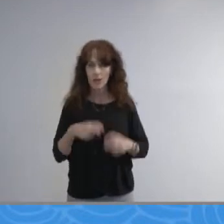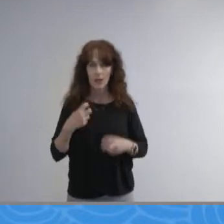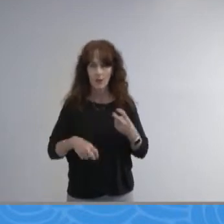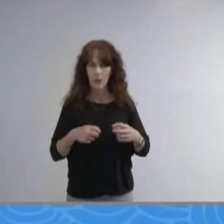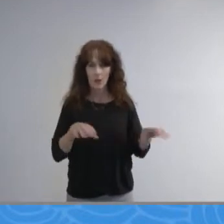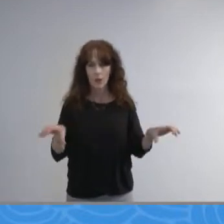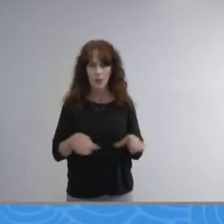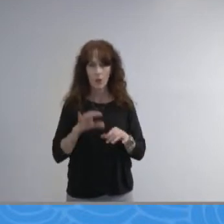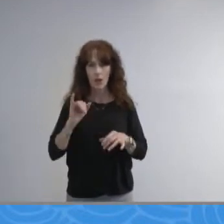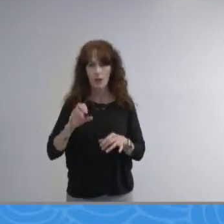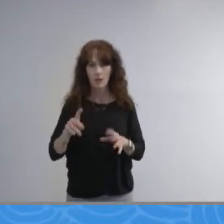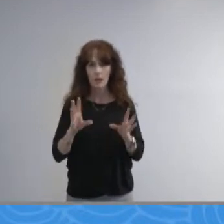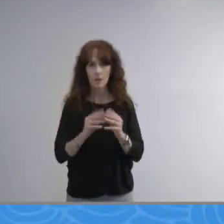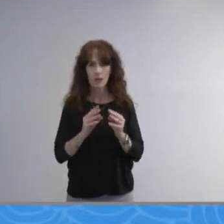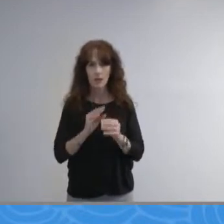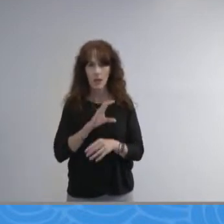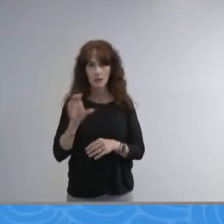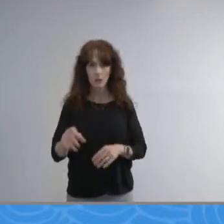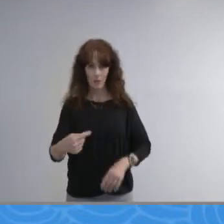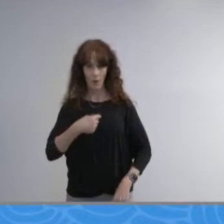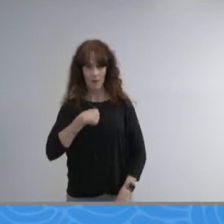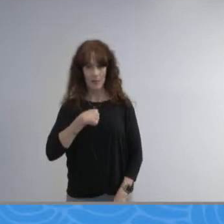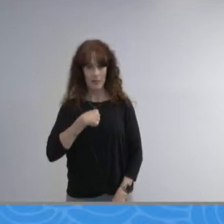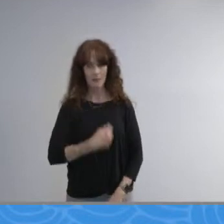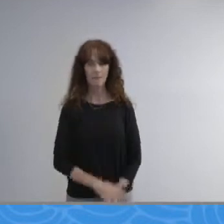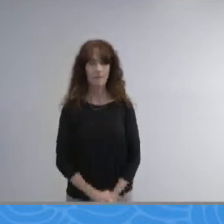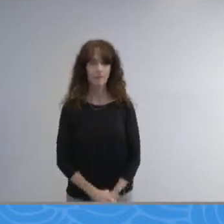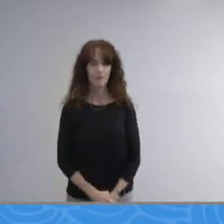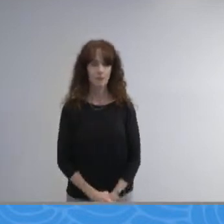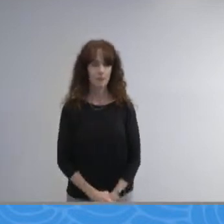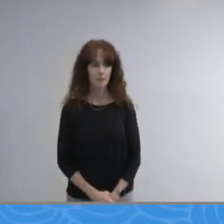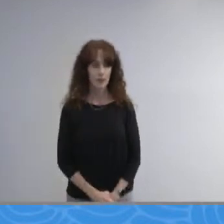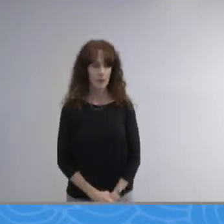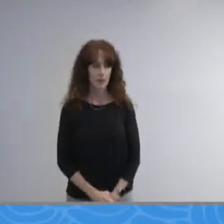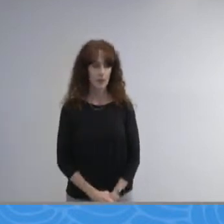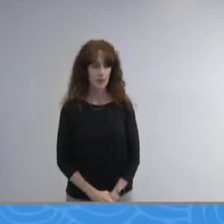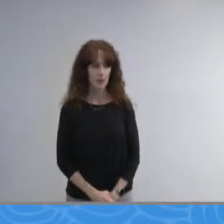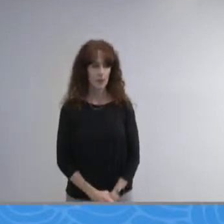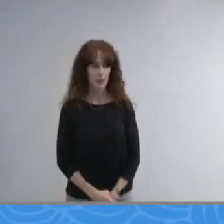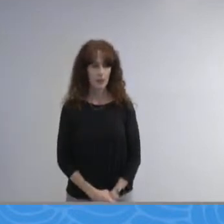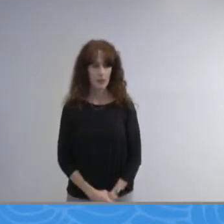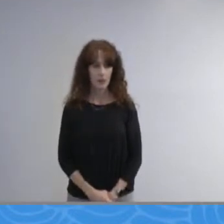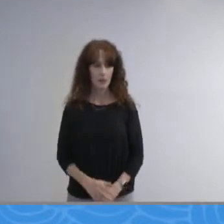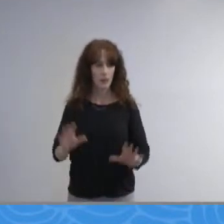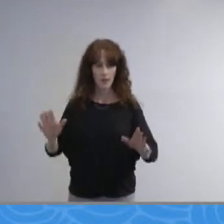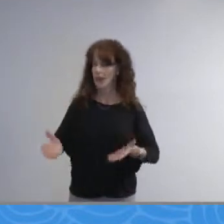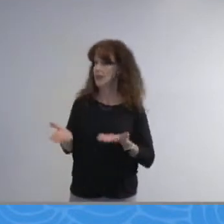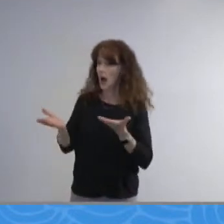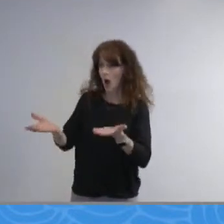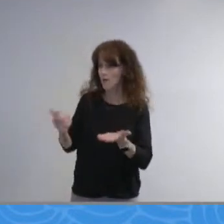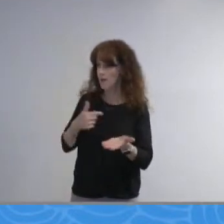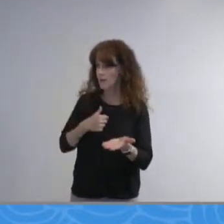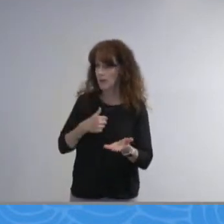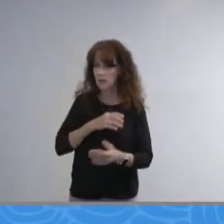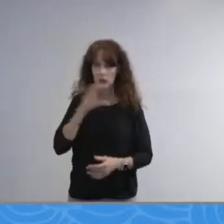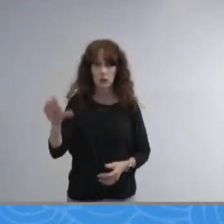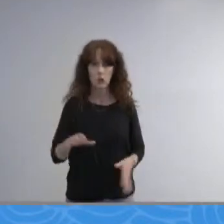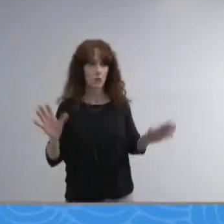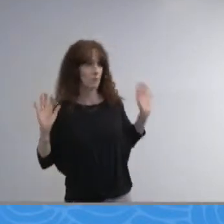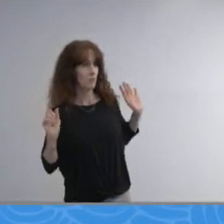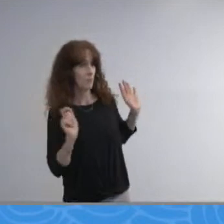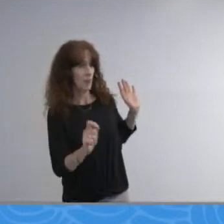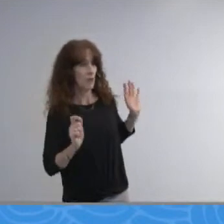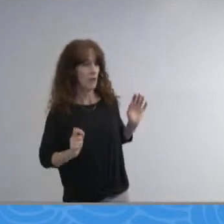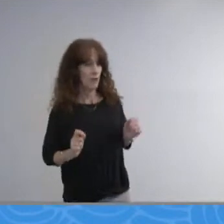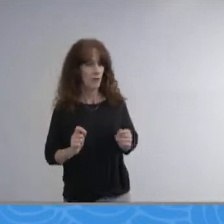to do IEP meetings on Zoom for me. That would have to be they didn't even offer it to me. They just said Zoom.